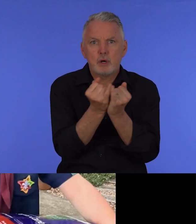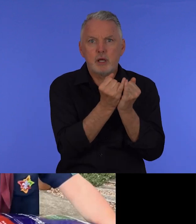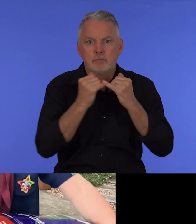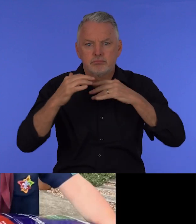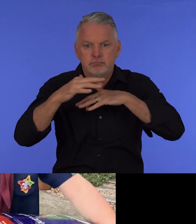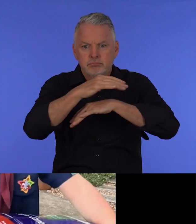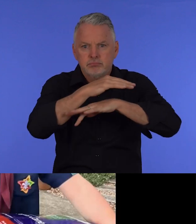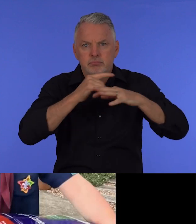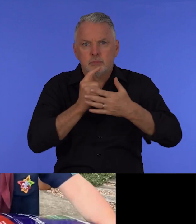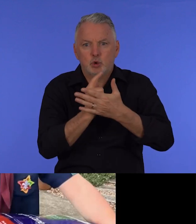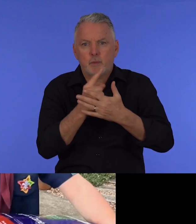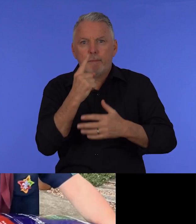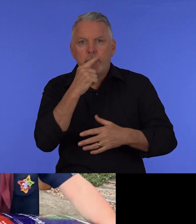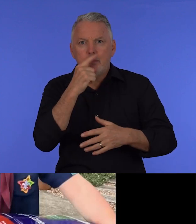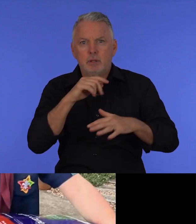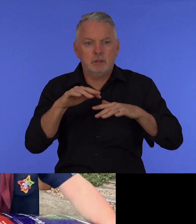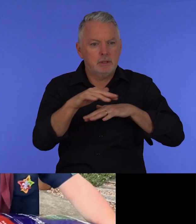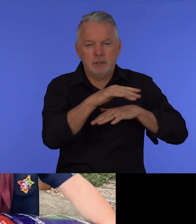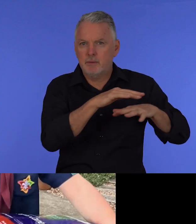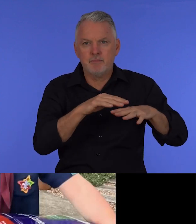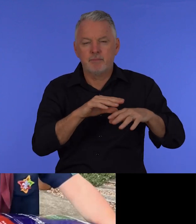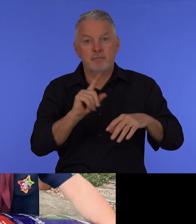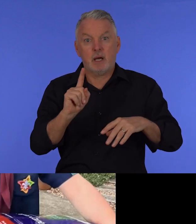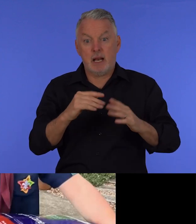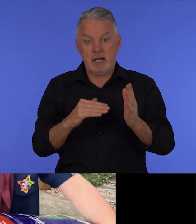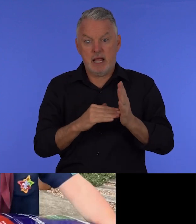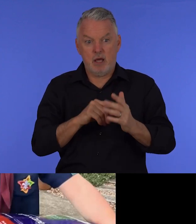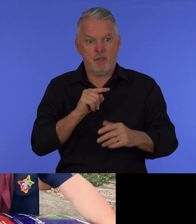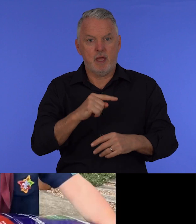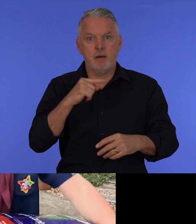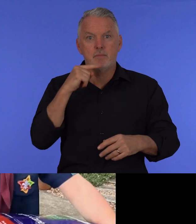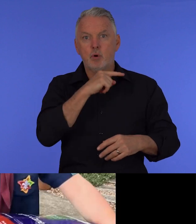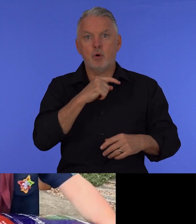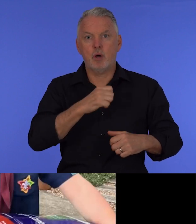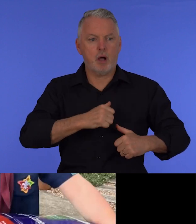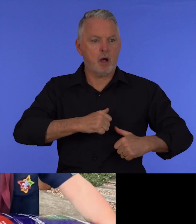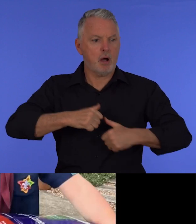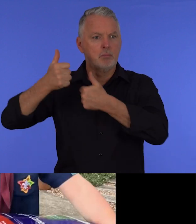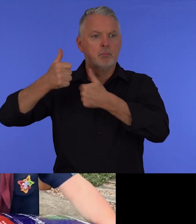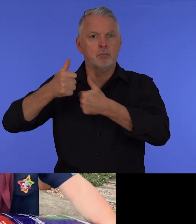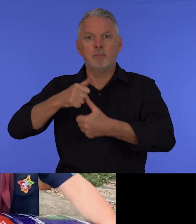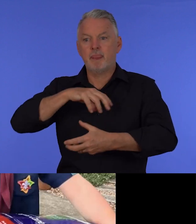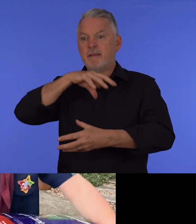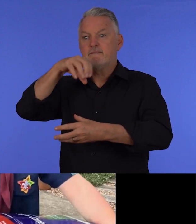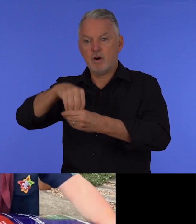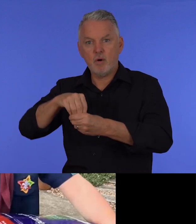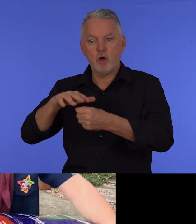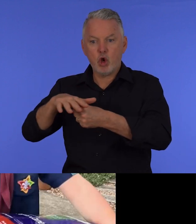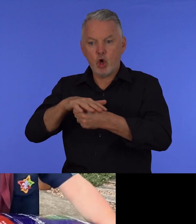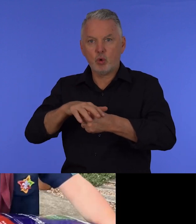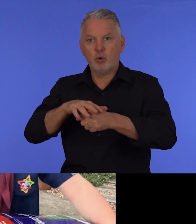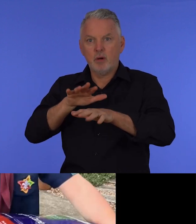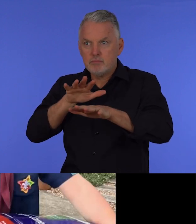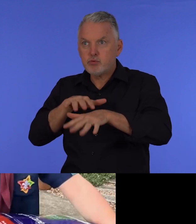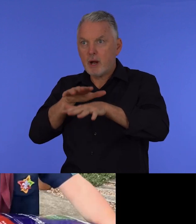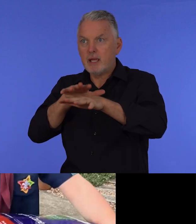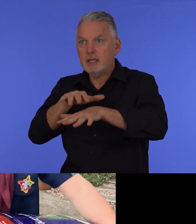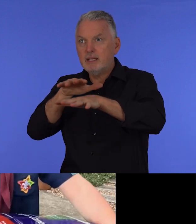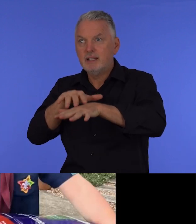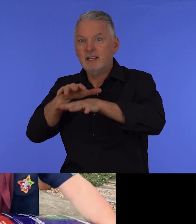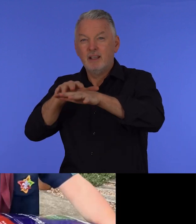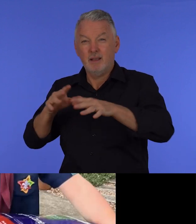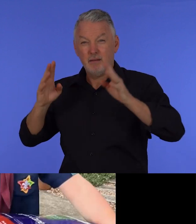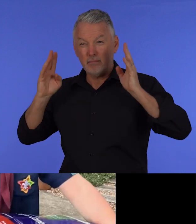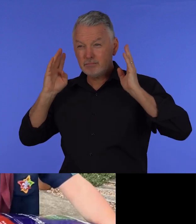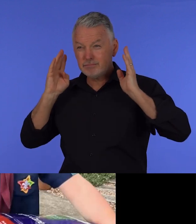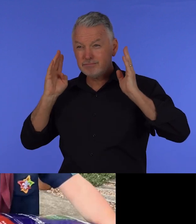used to get very stressed in crowds and in busy places, and to see him part of the local Anzac parade